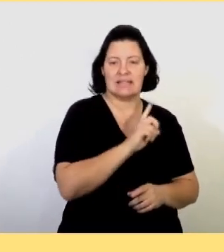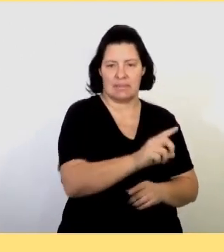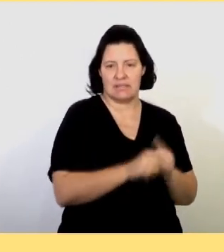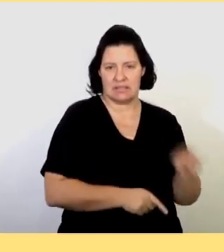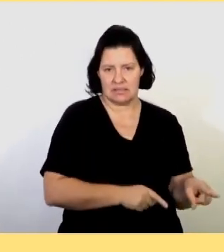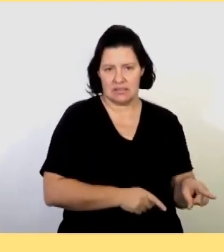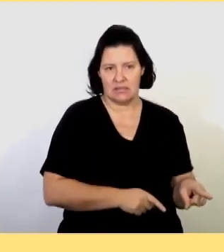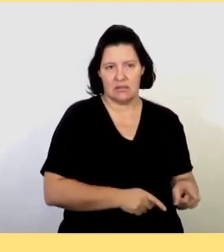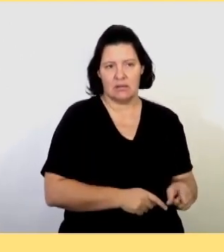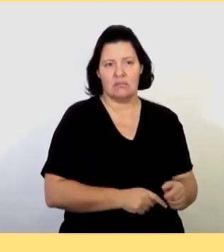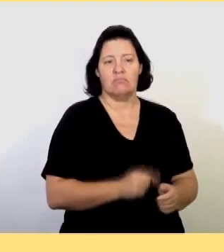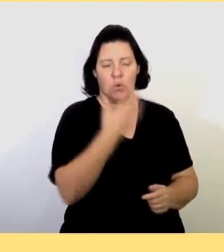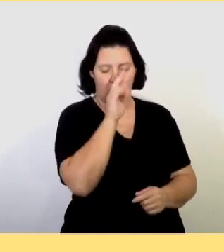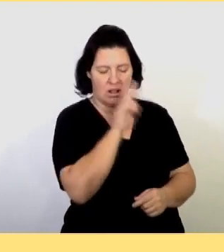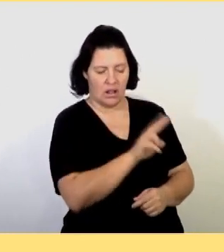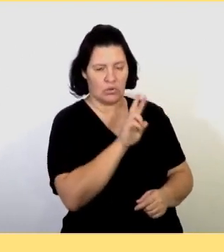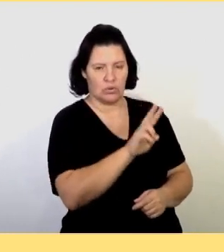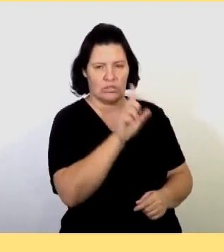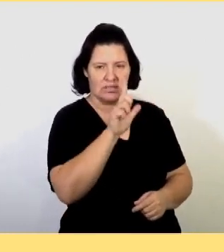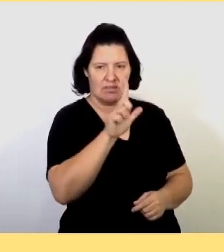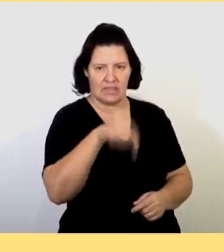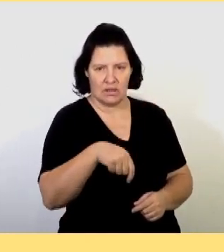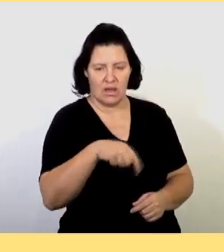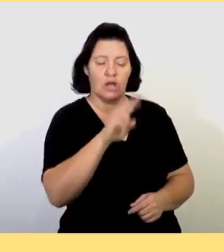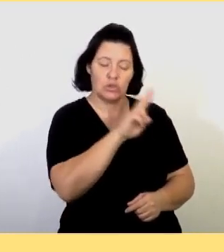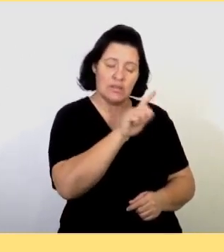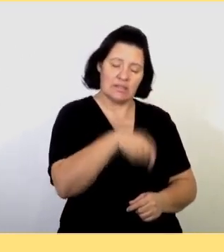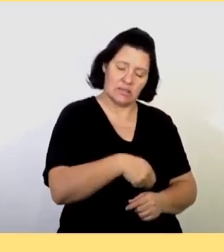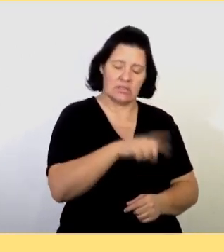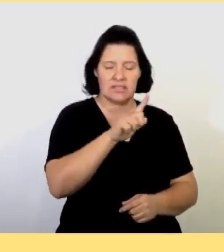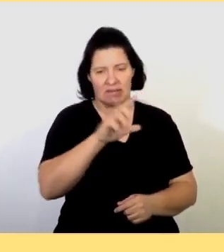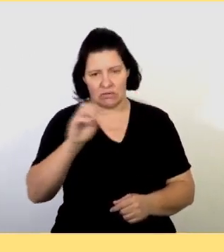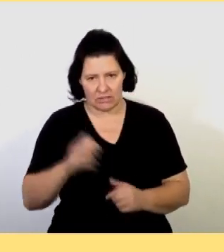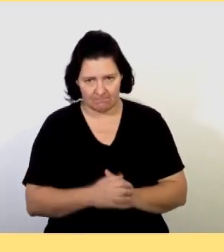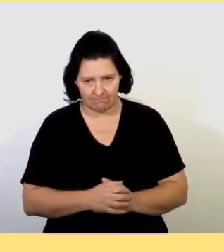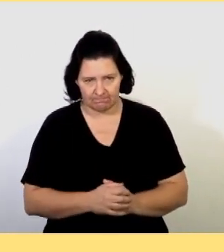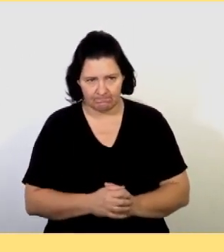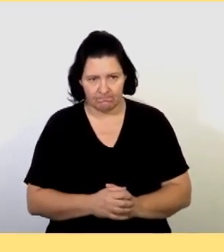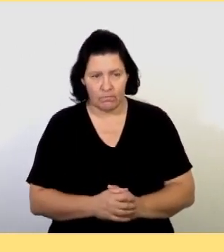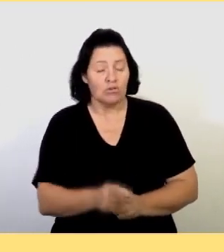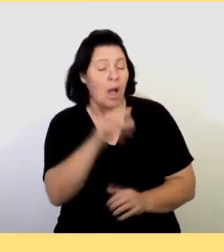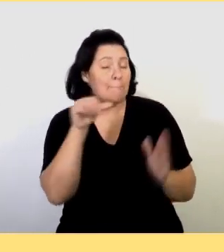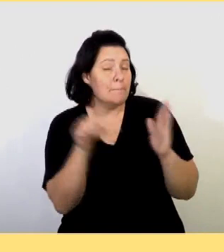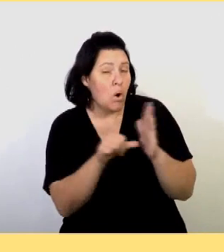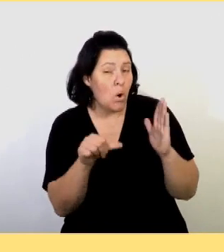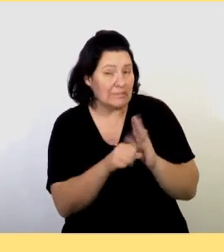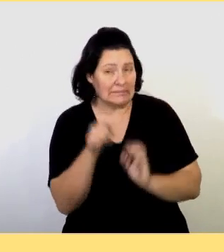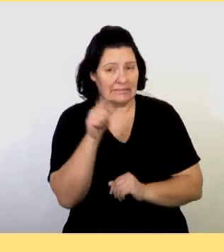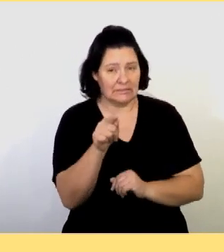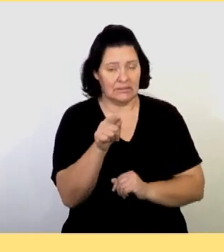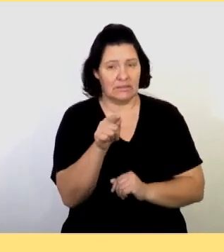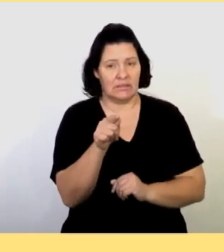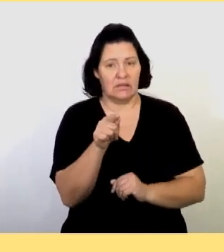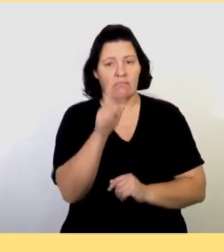debit it, as you can see over here. Now, dear learners, it is very important